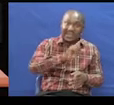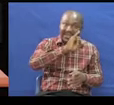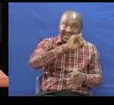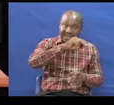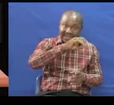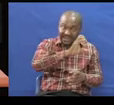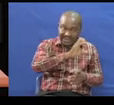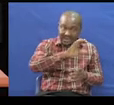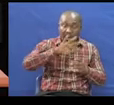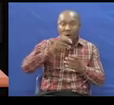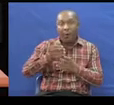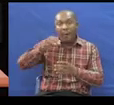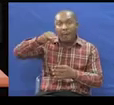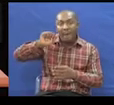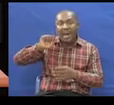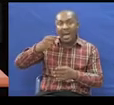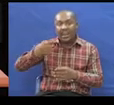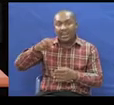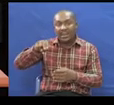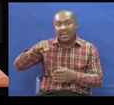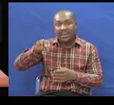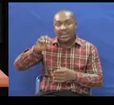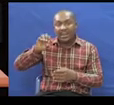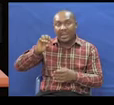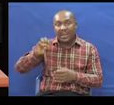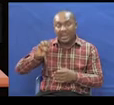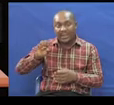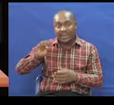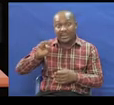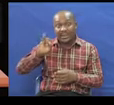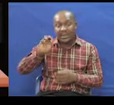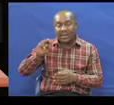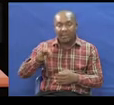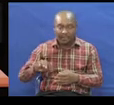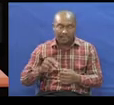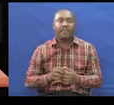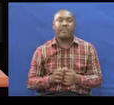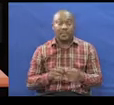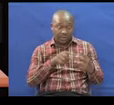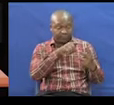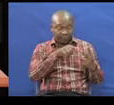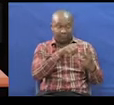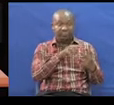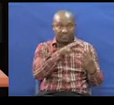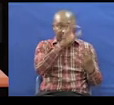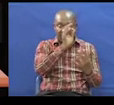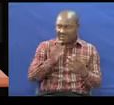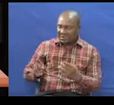metals or magnesium. So we are going to prepare hydrogen today from